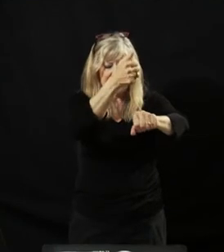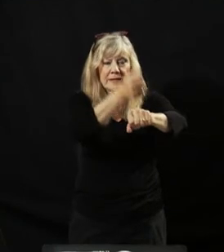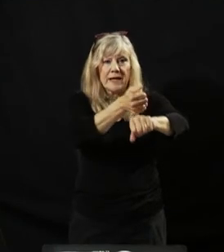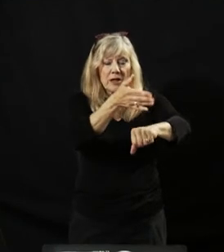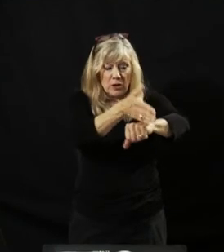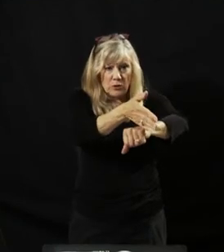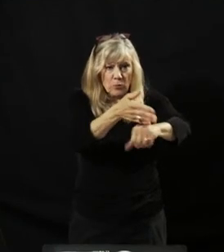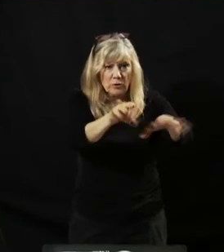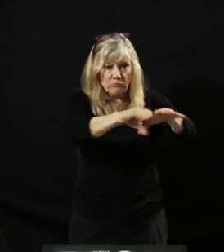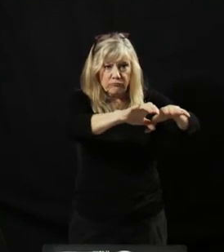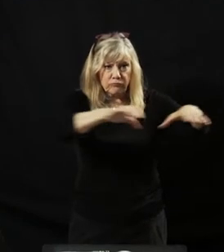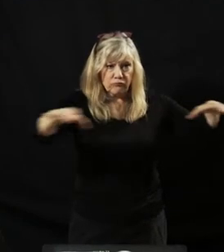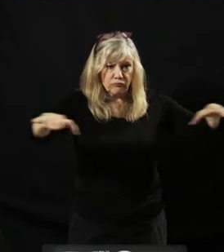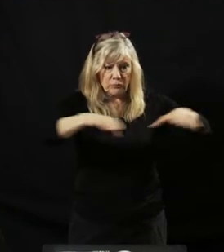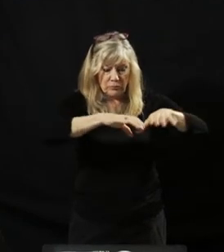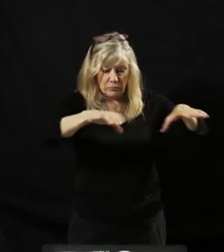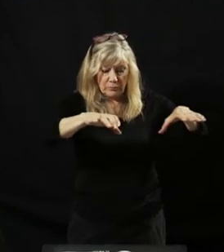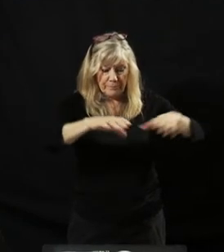wood on it.